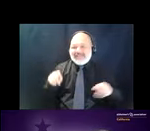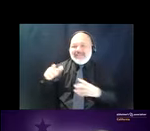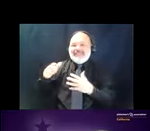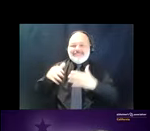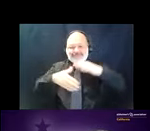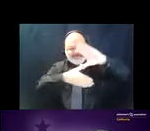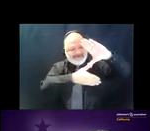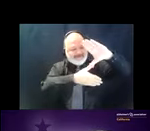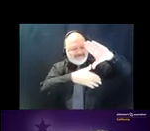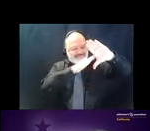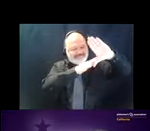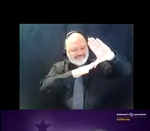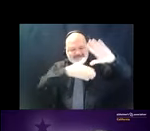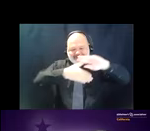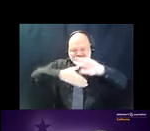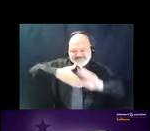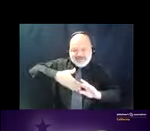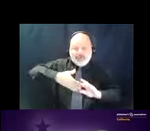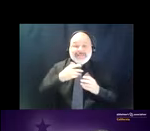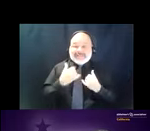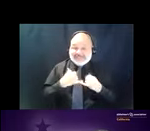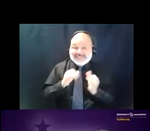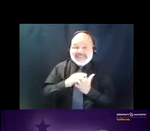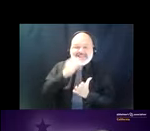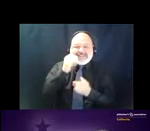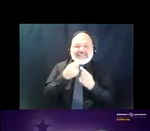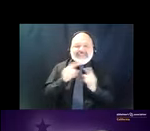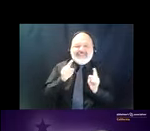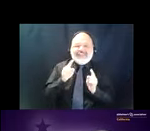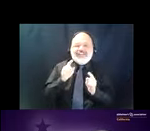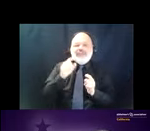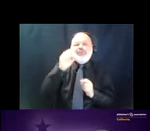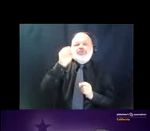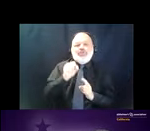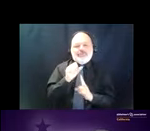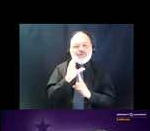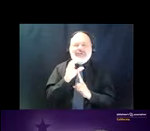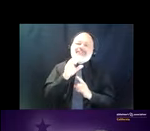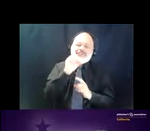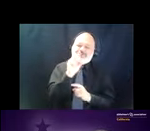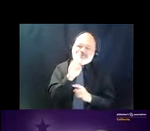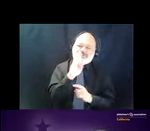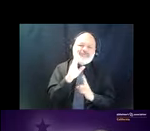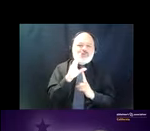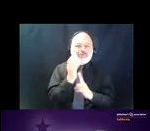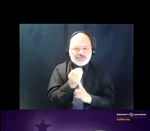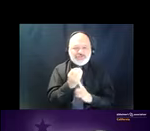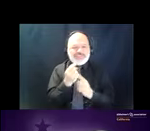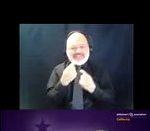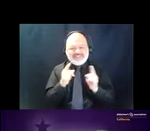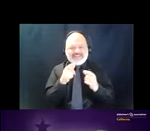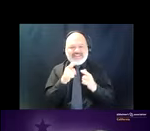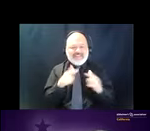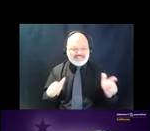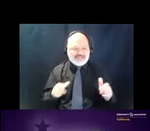America, in South America. So we are even still learning on different subcultures of Latinos. And literacy is very important because it's not